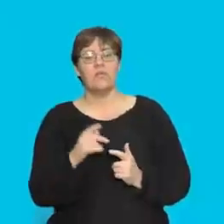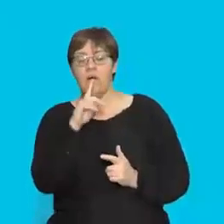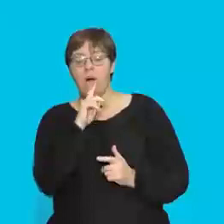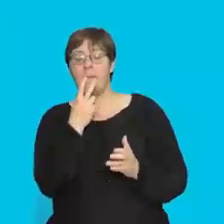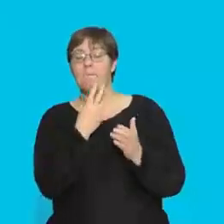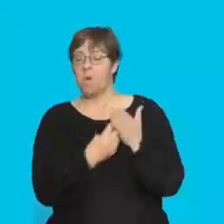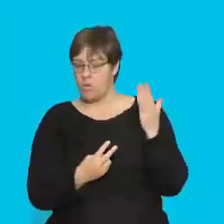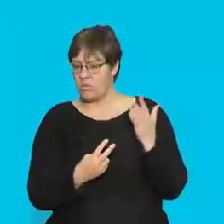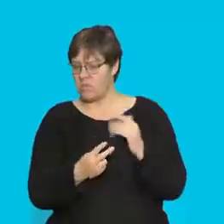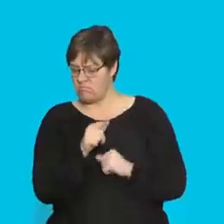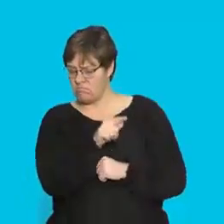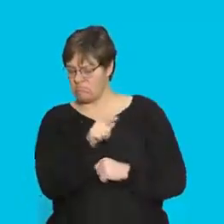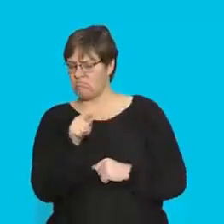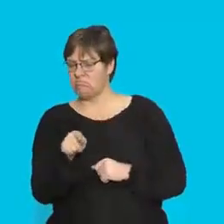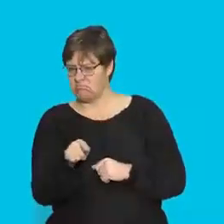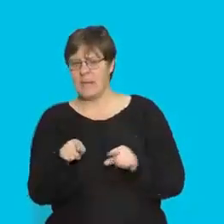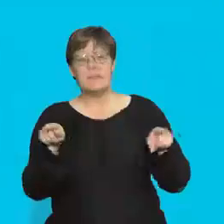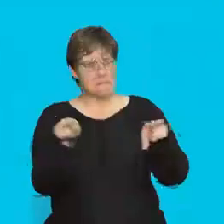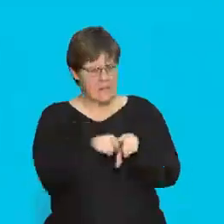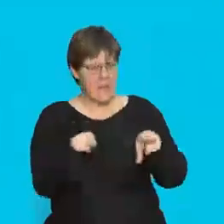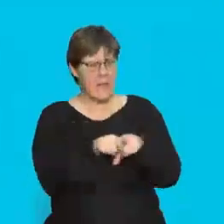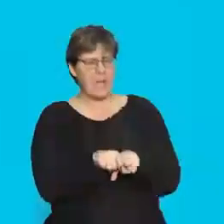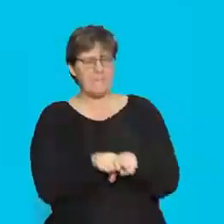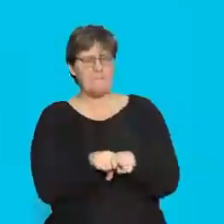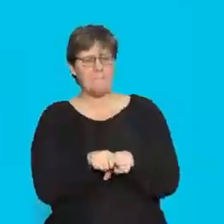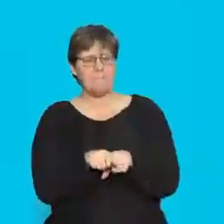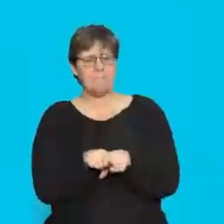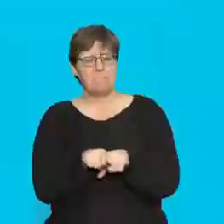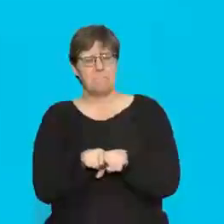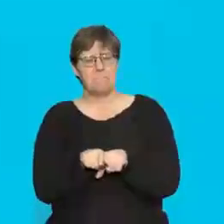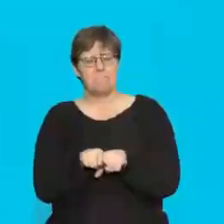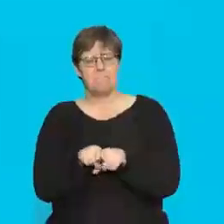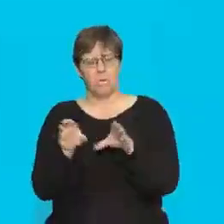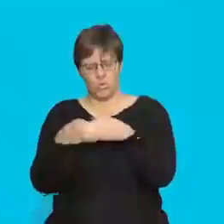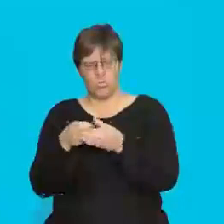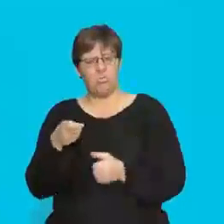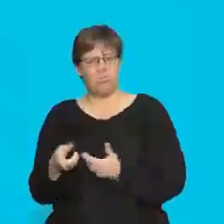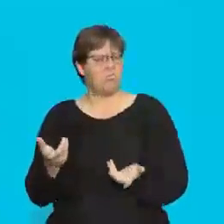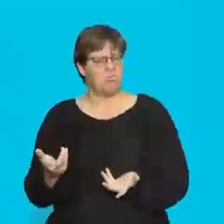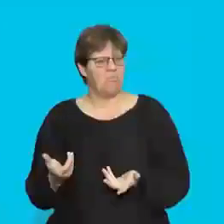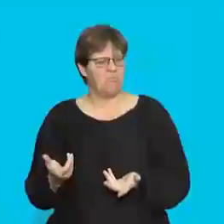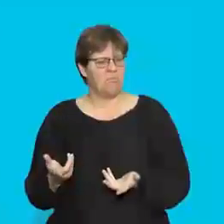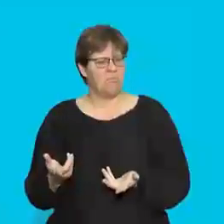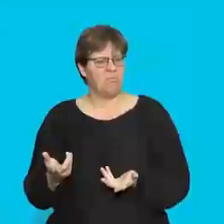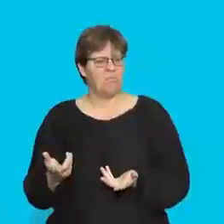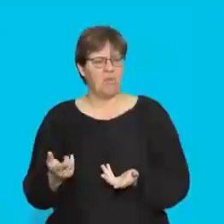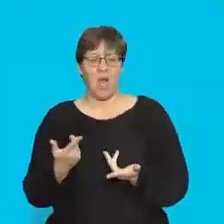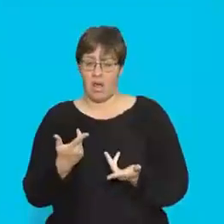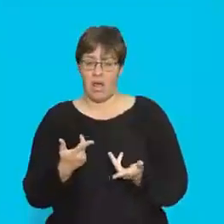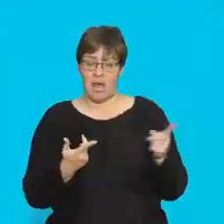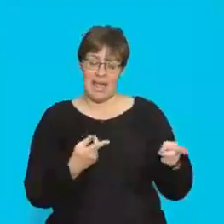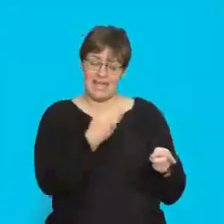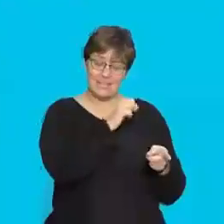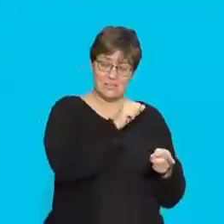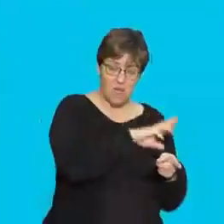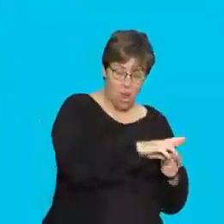illustrated here? Where they are both clearly from the same species, what would we